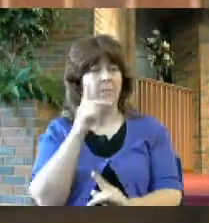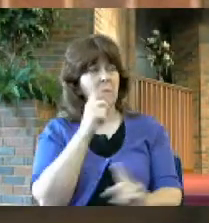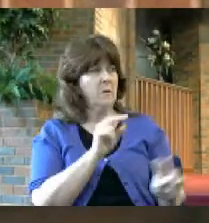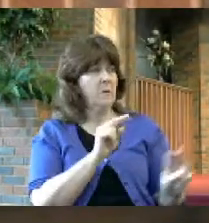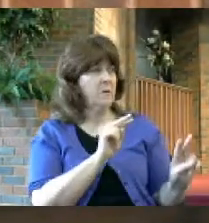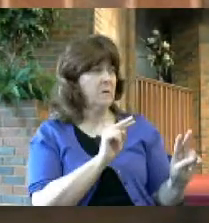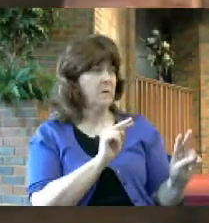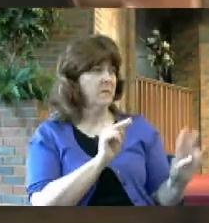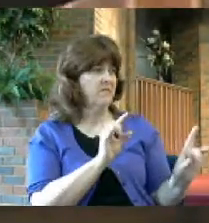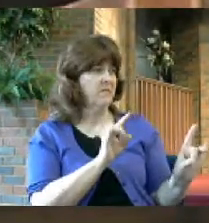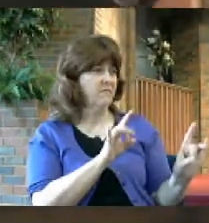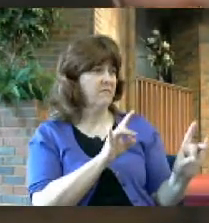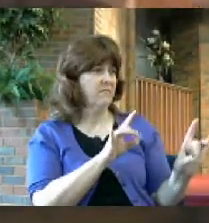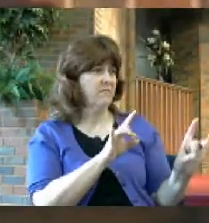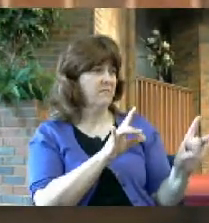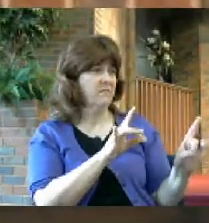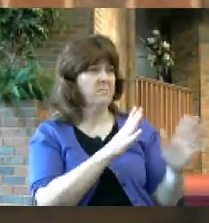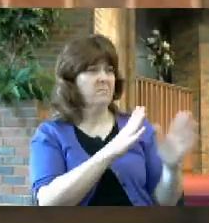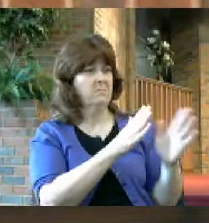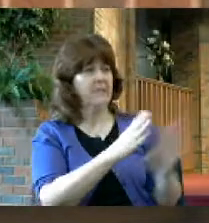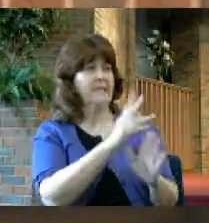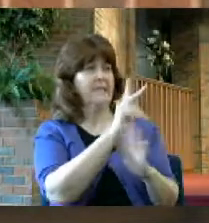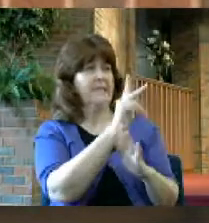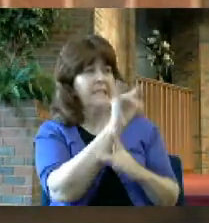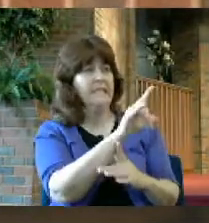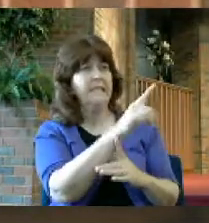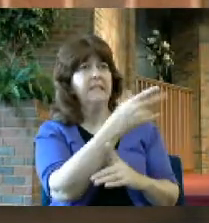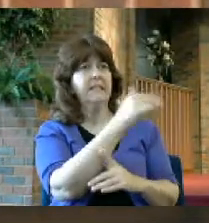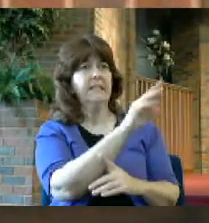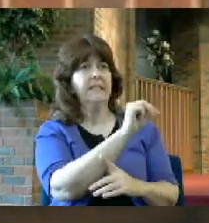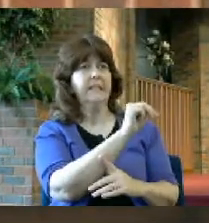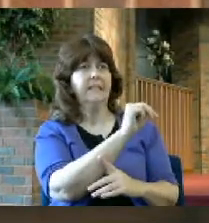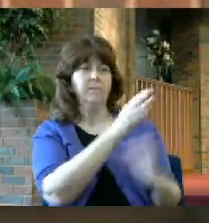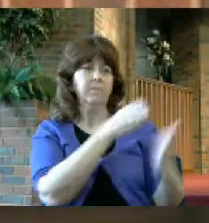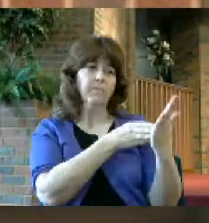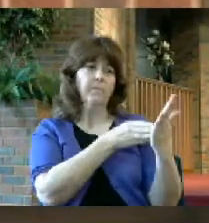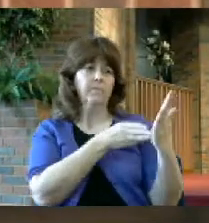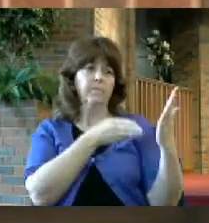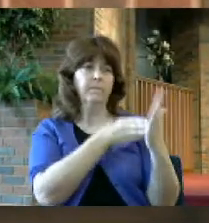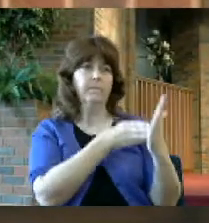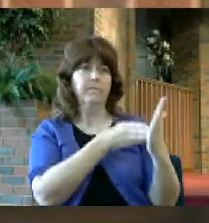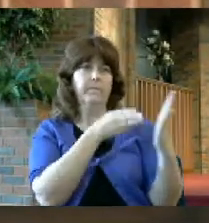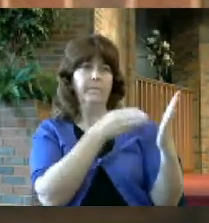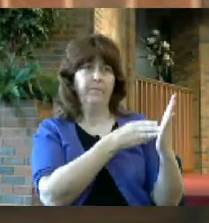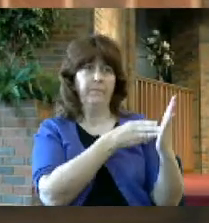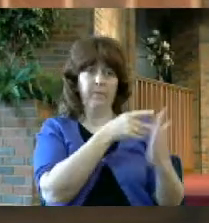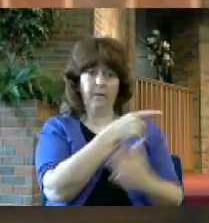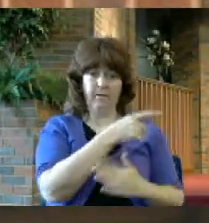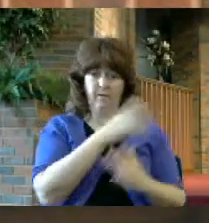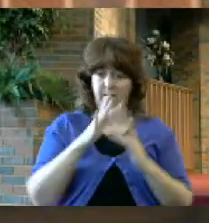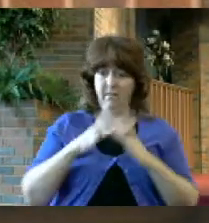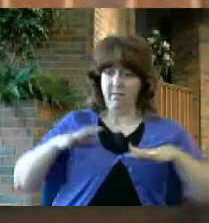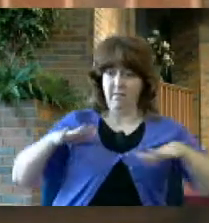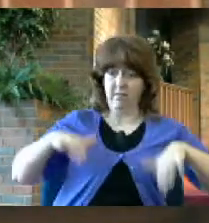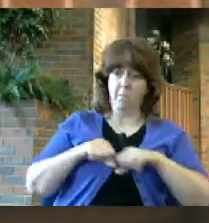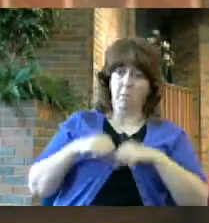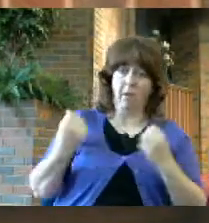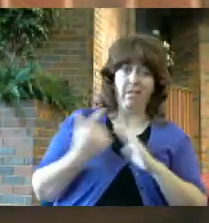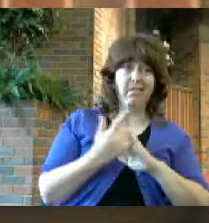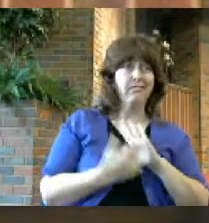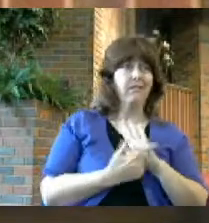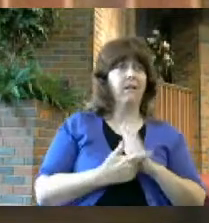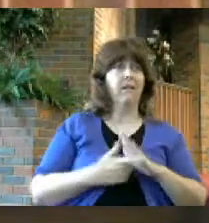would oppose him regularly throughout his life. He'd broken no laws. He had harmed no one. He had committed no